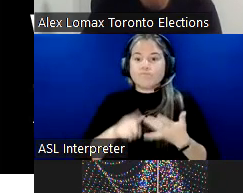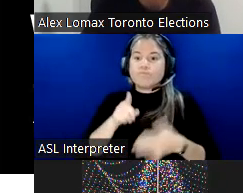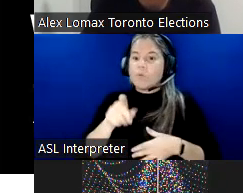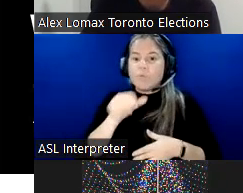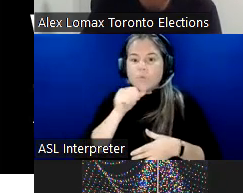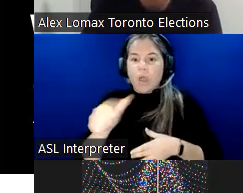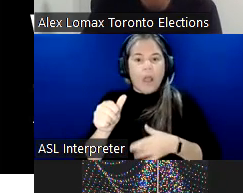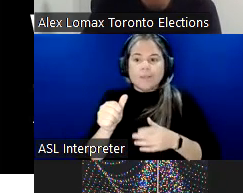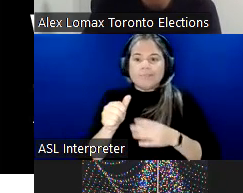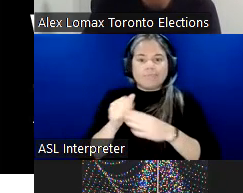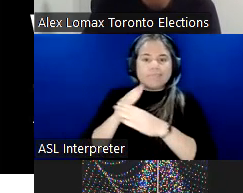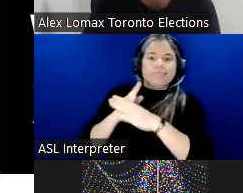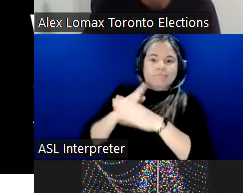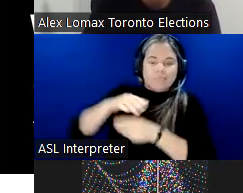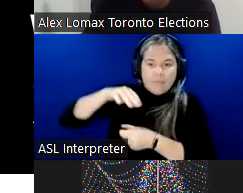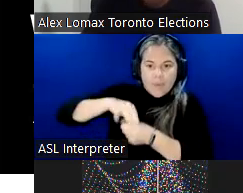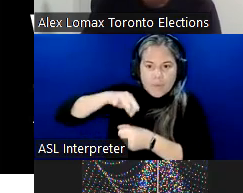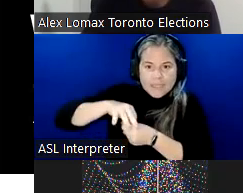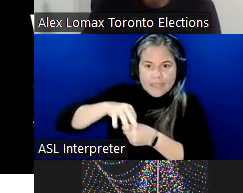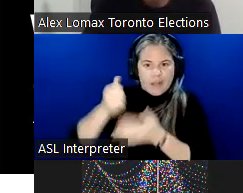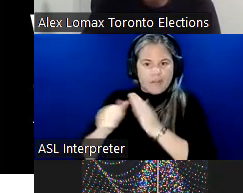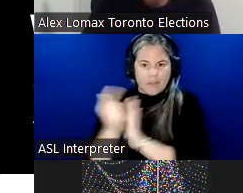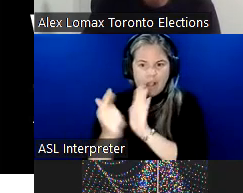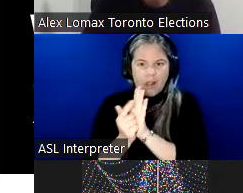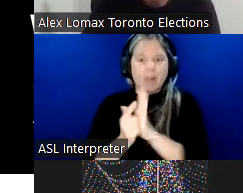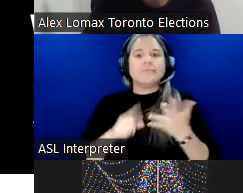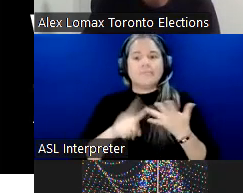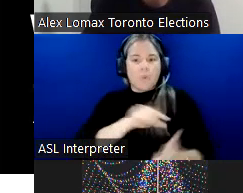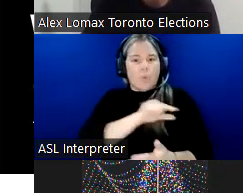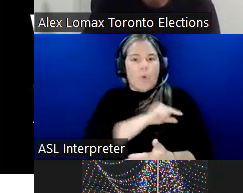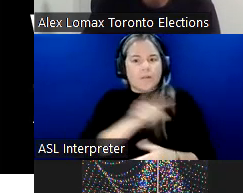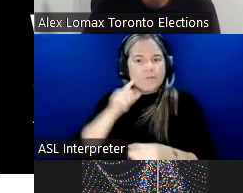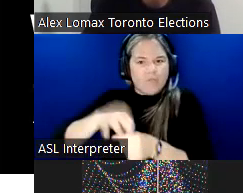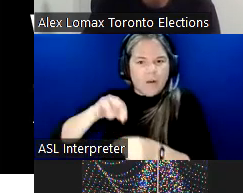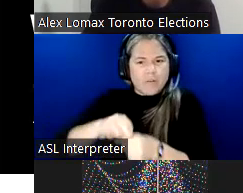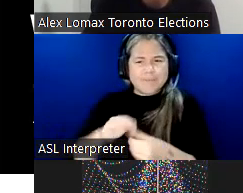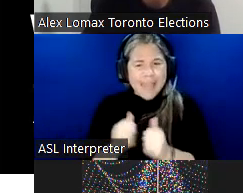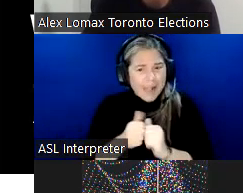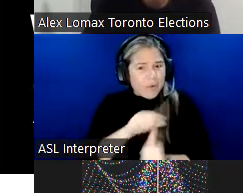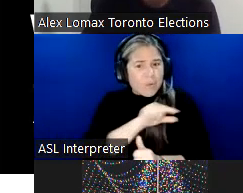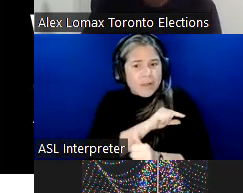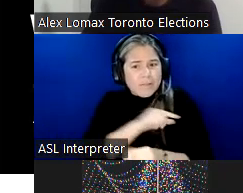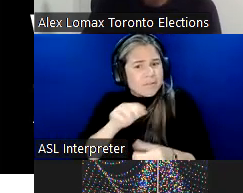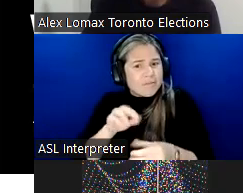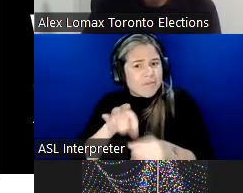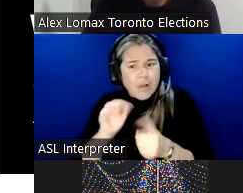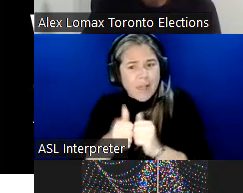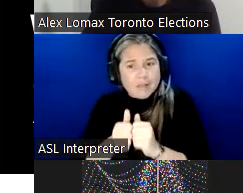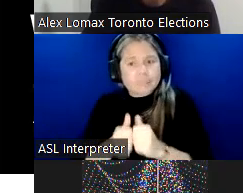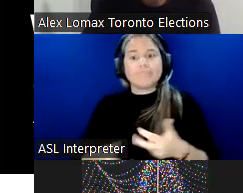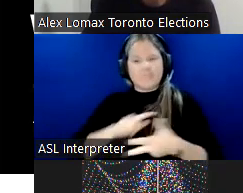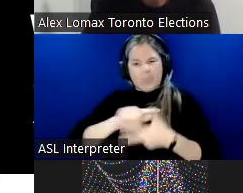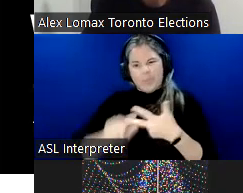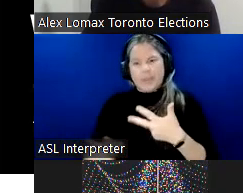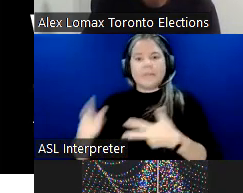under any law, and you qualify to vote. And there are 3 ways you can qualify to vote in Toronto municipal election. The first is